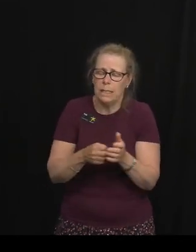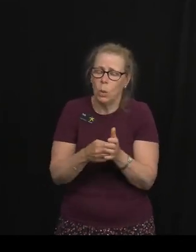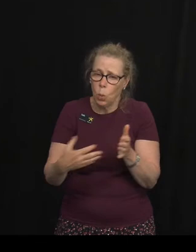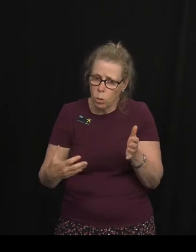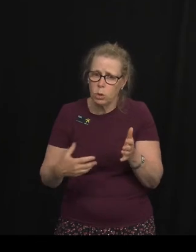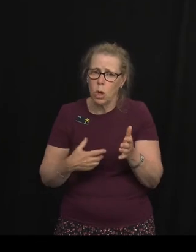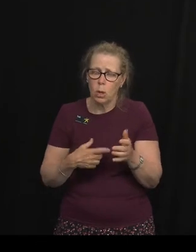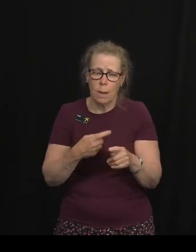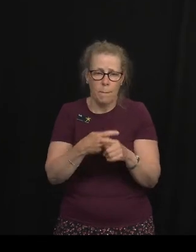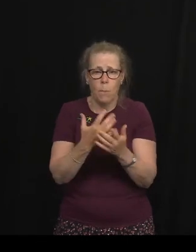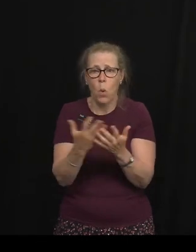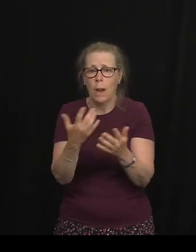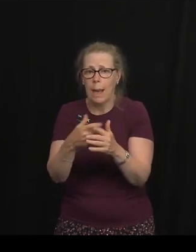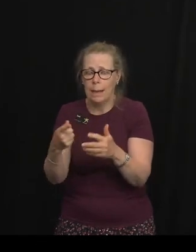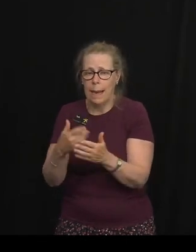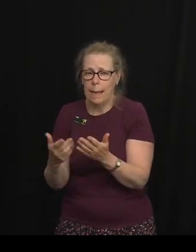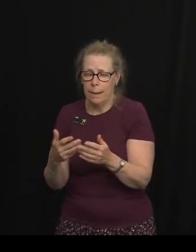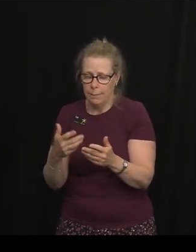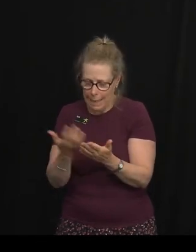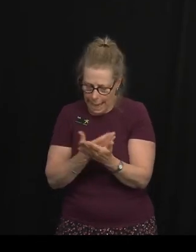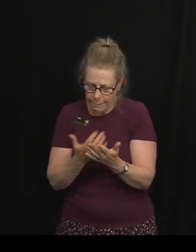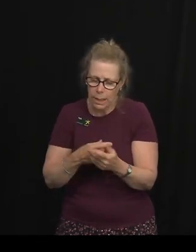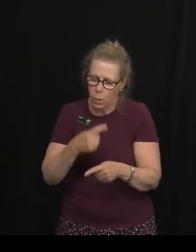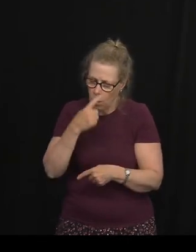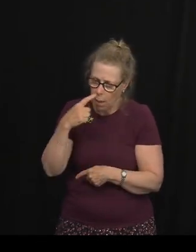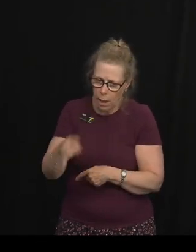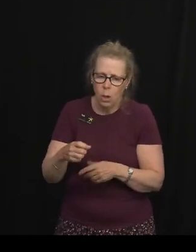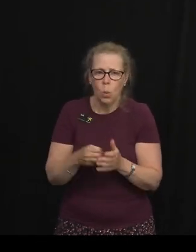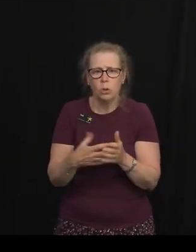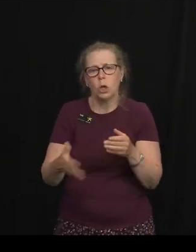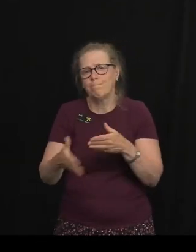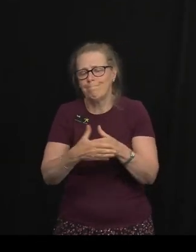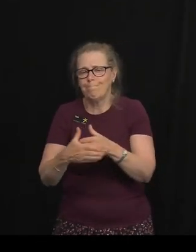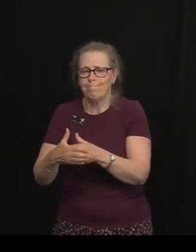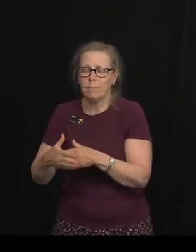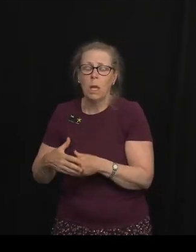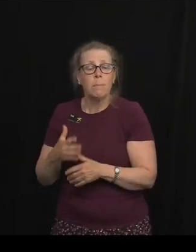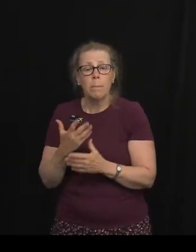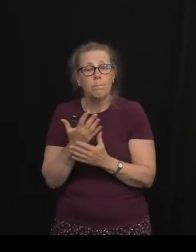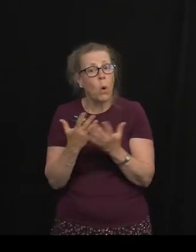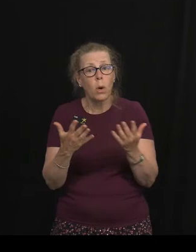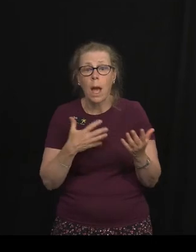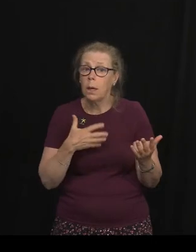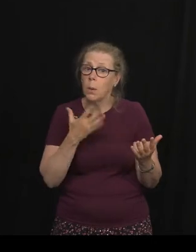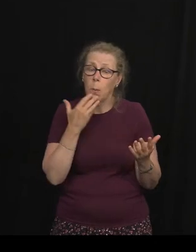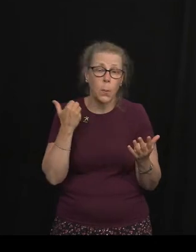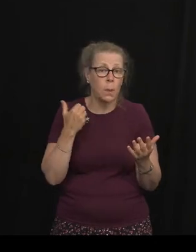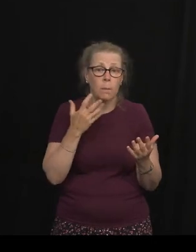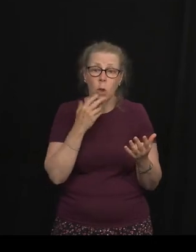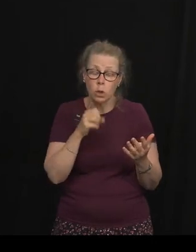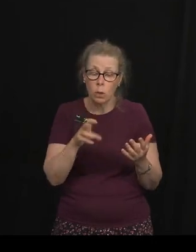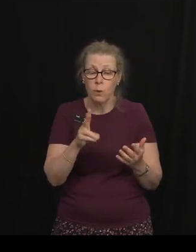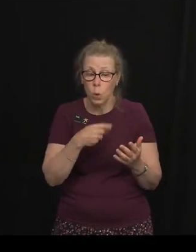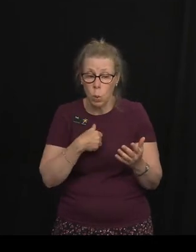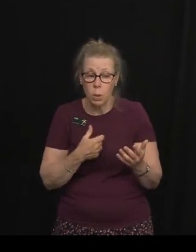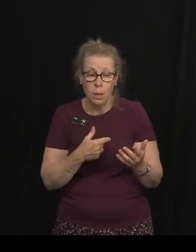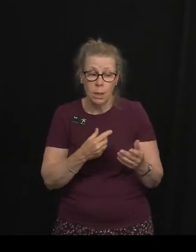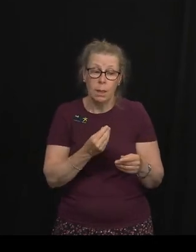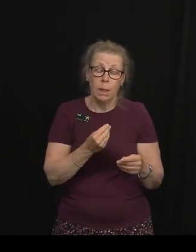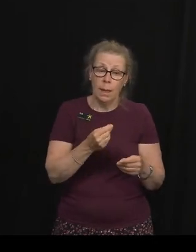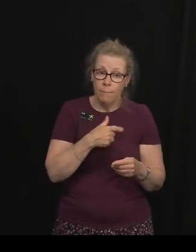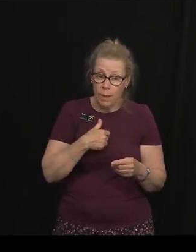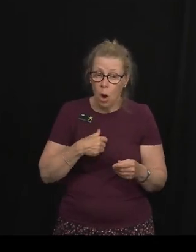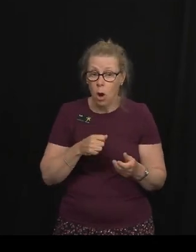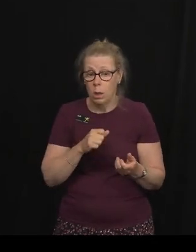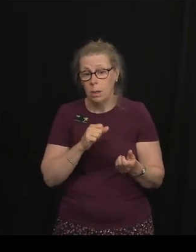of the shutdowns. And a lot of people don't talk about this. And now we're already in another crisis. That's one problem with the food crisis, which